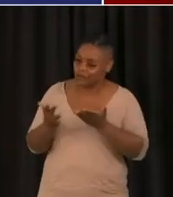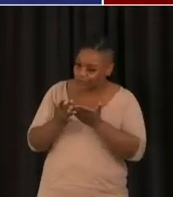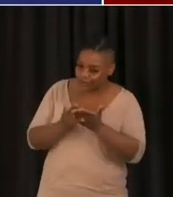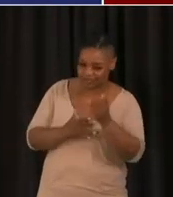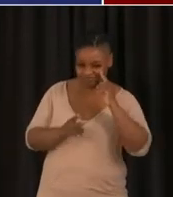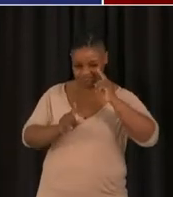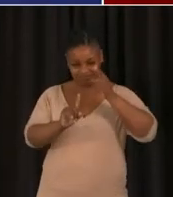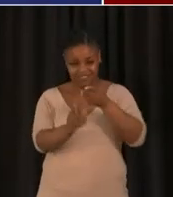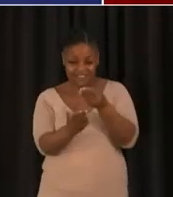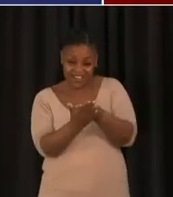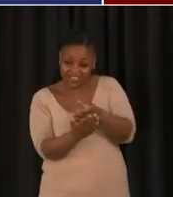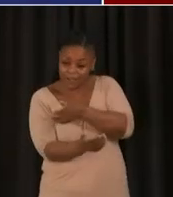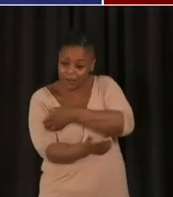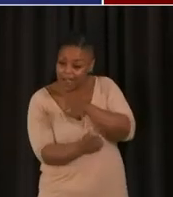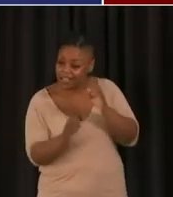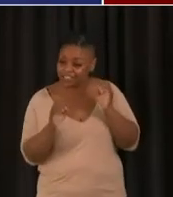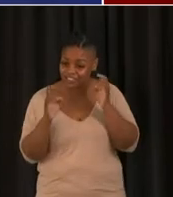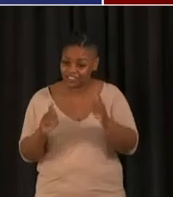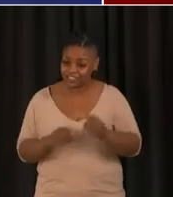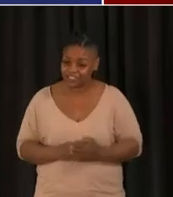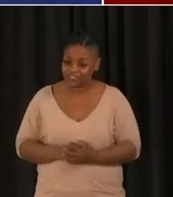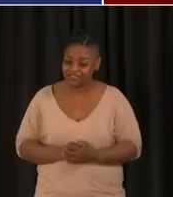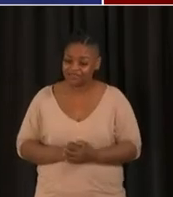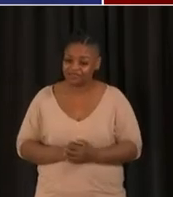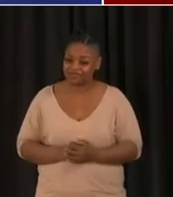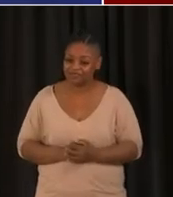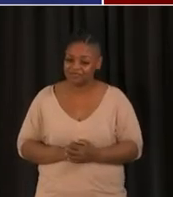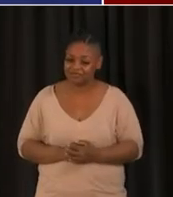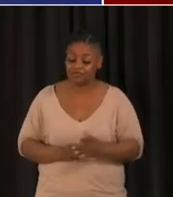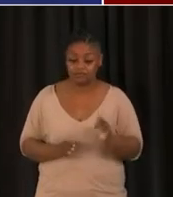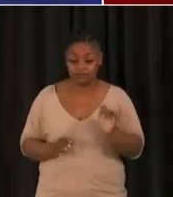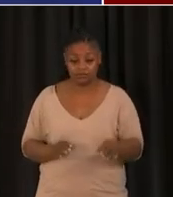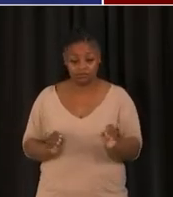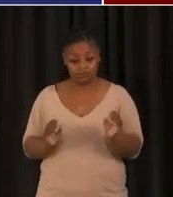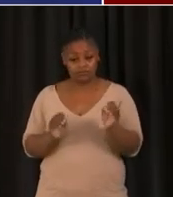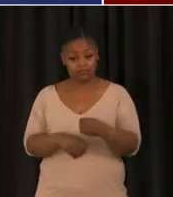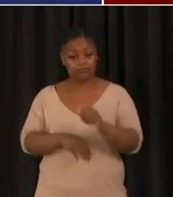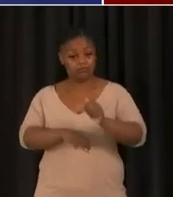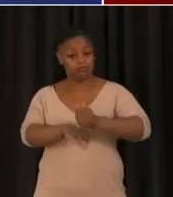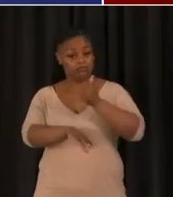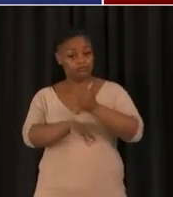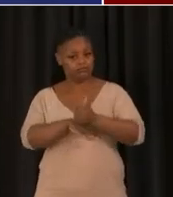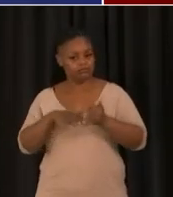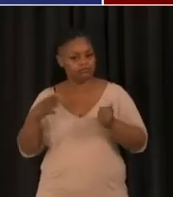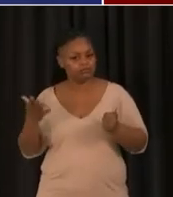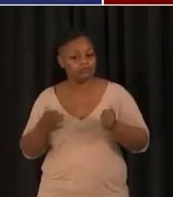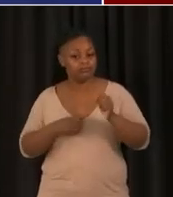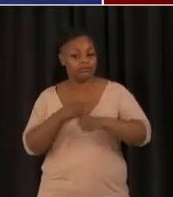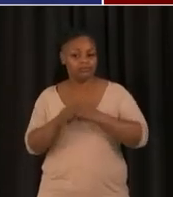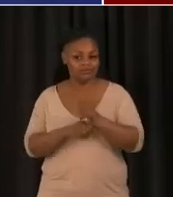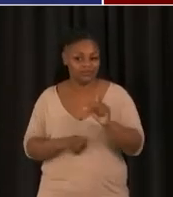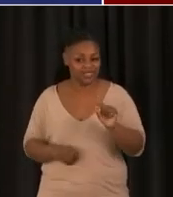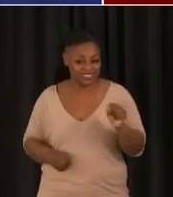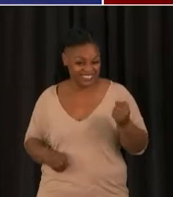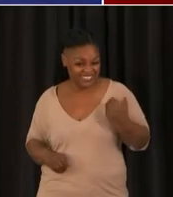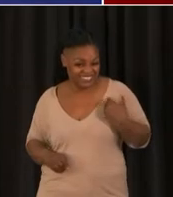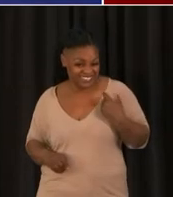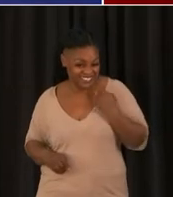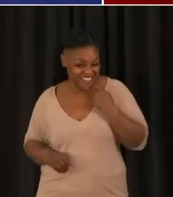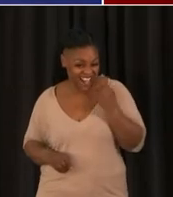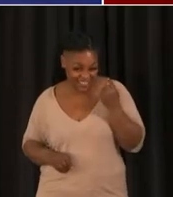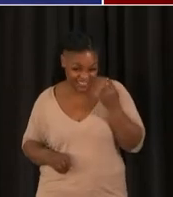up all of our financial empowerment and education efforts. Michelle? Thank you so much, Commissioner, and good afternoon,